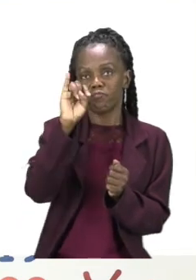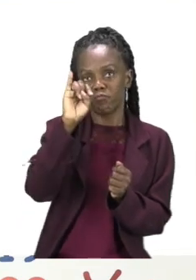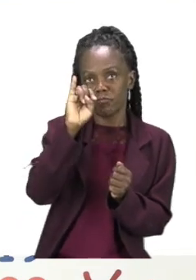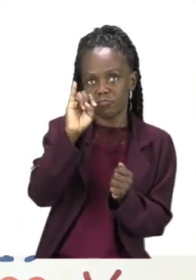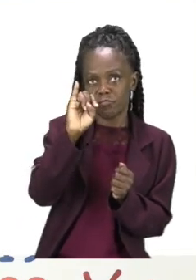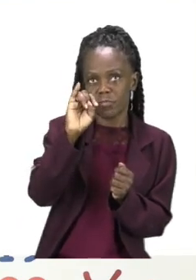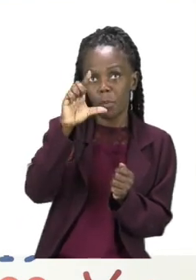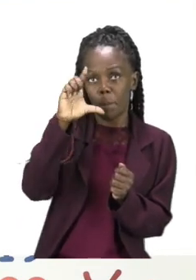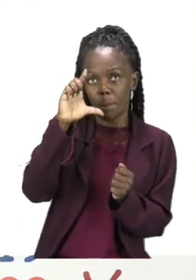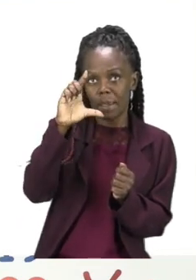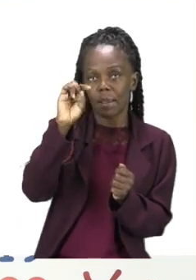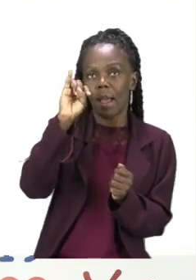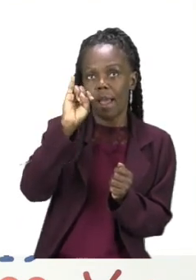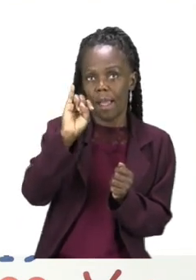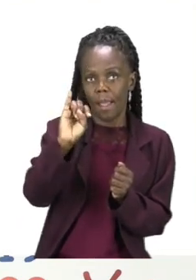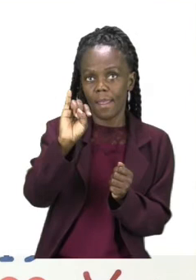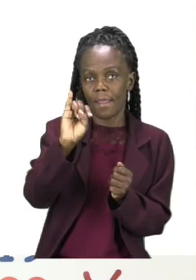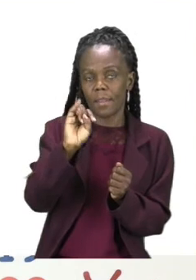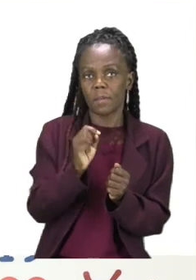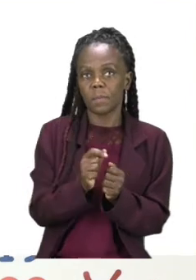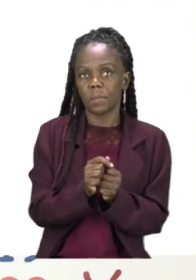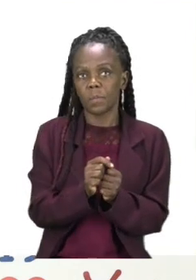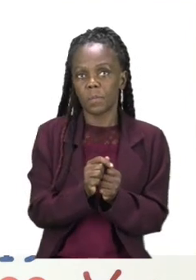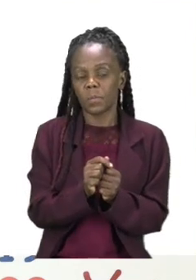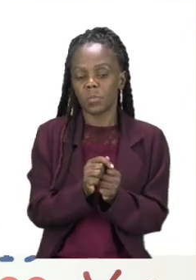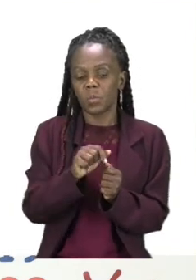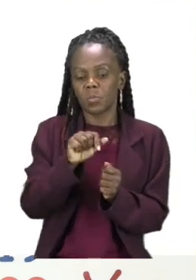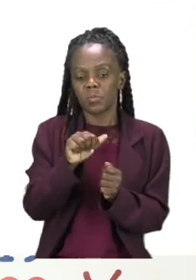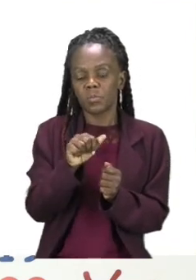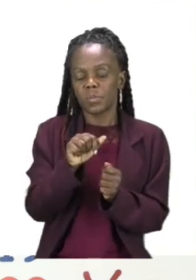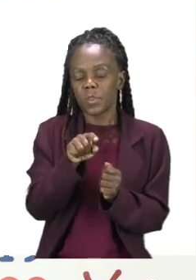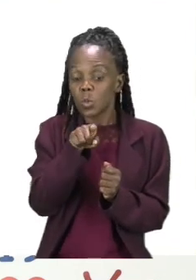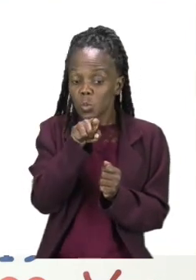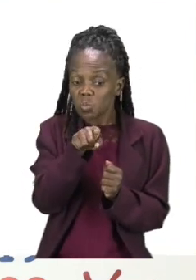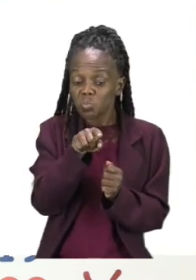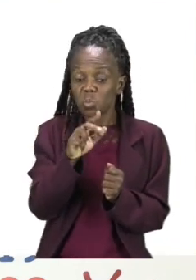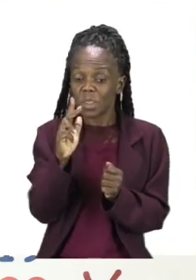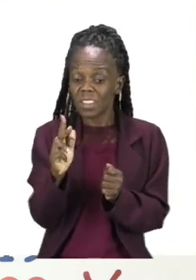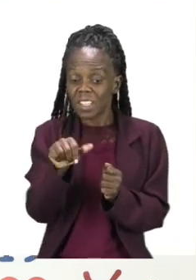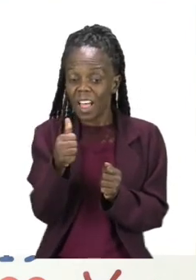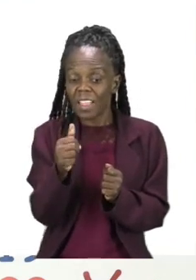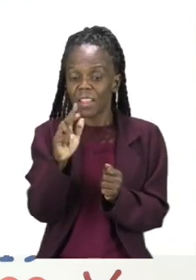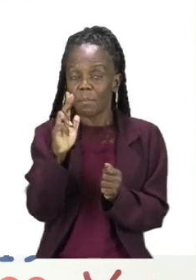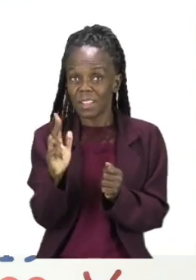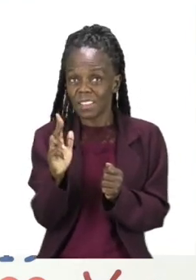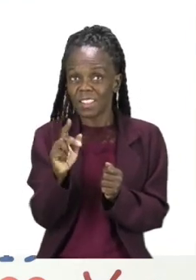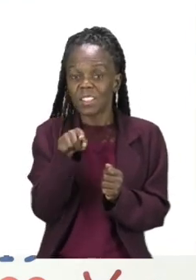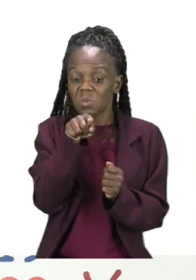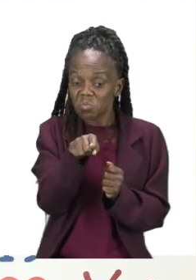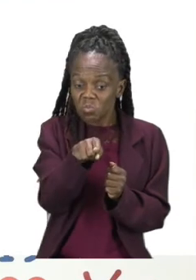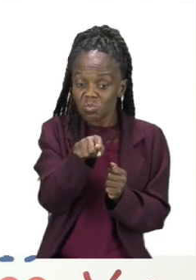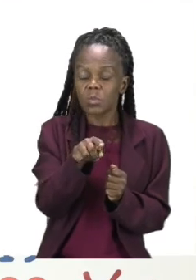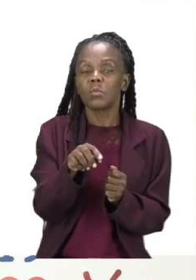I. If you're pointing to someone else, you point to that person and you say,